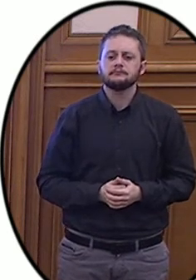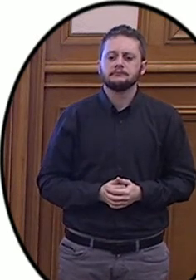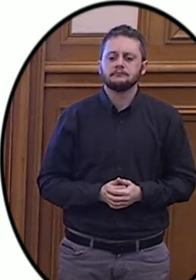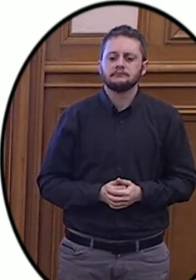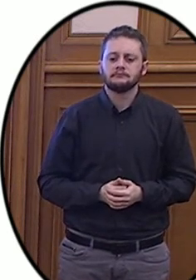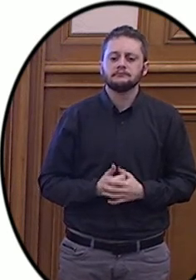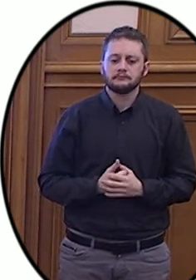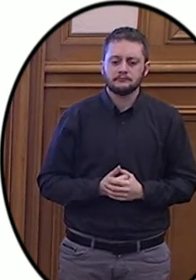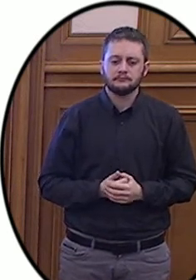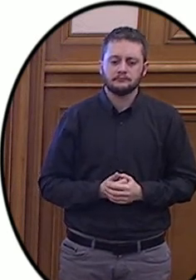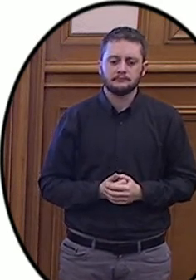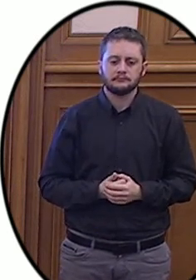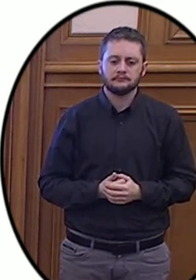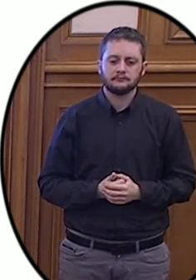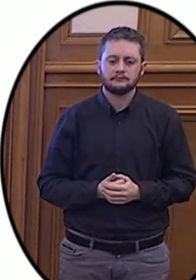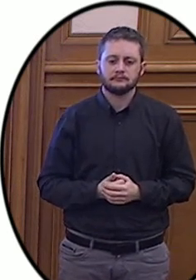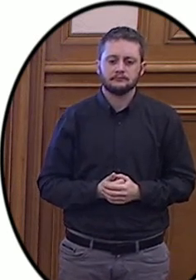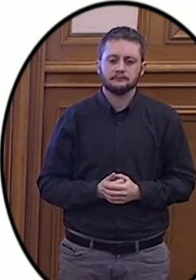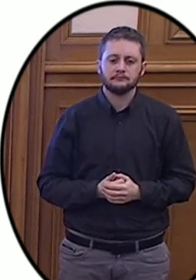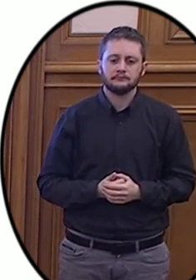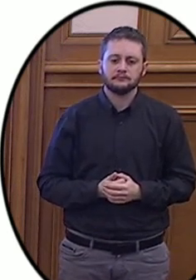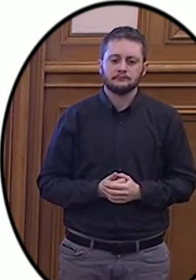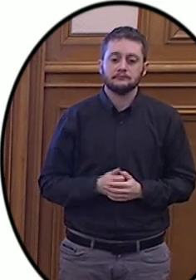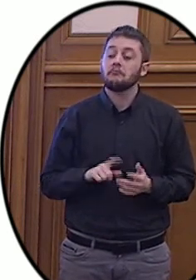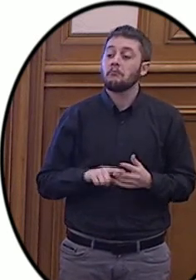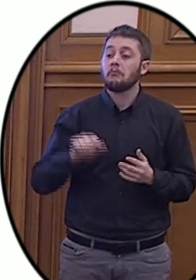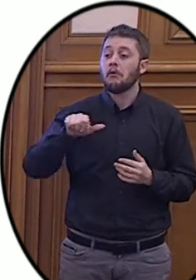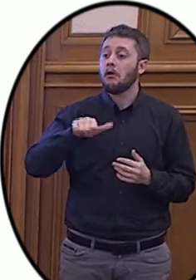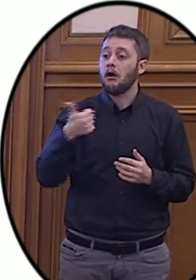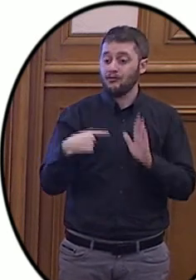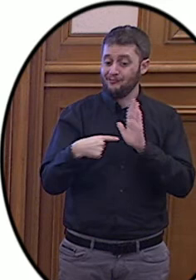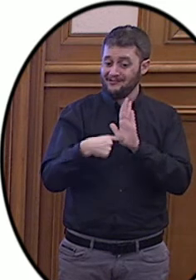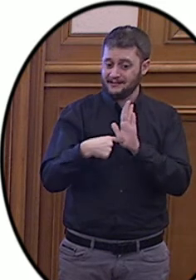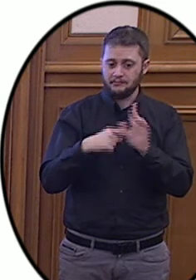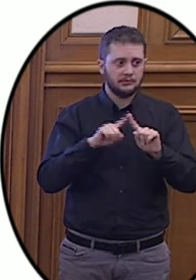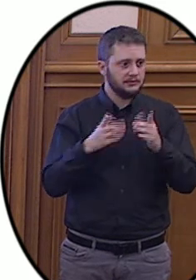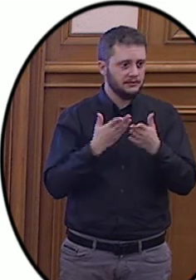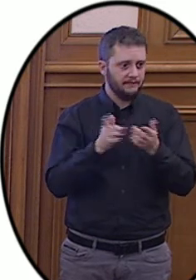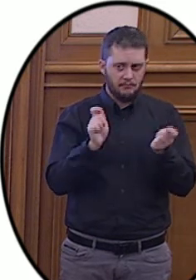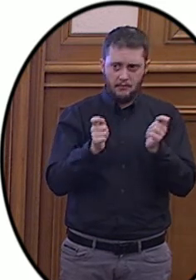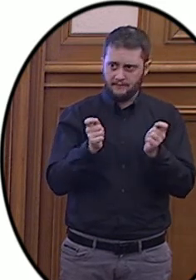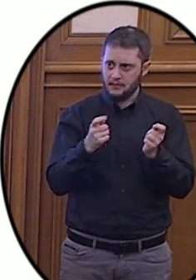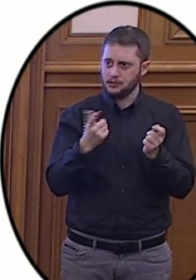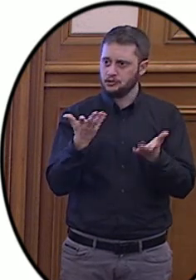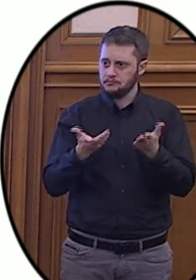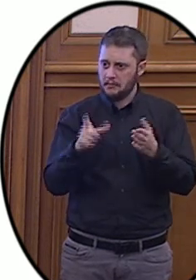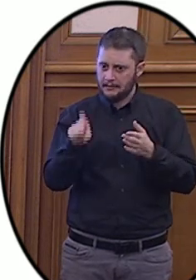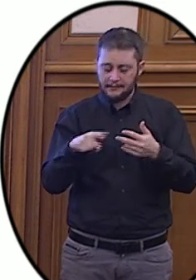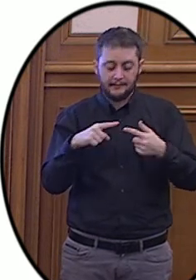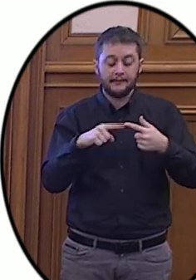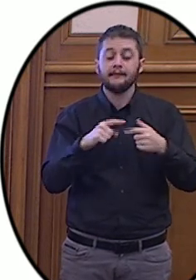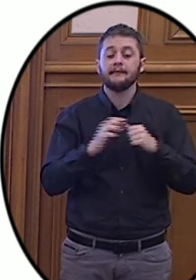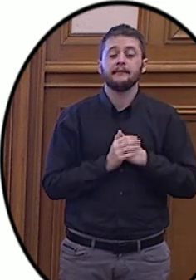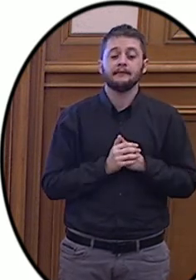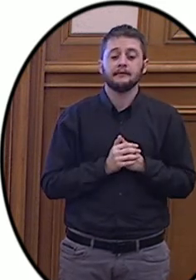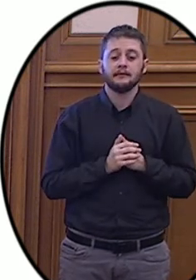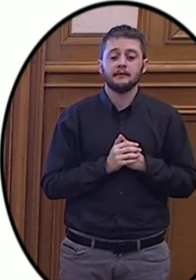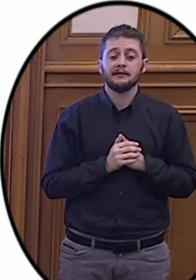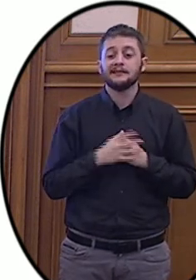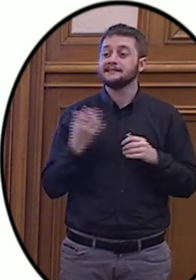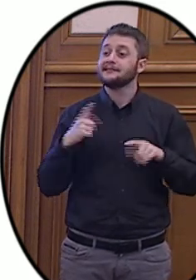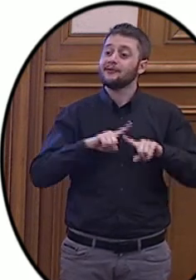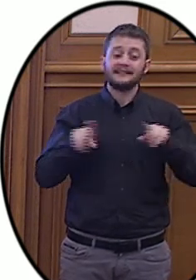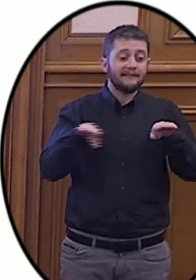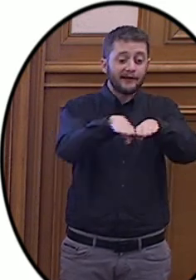Some other common modification examples that we see include lowering the height of